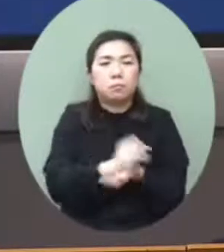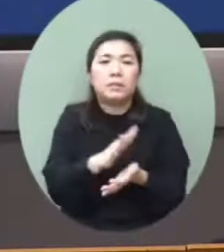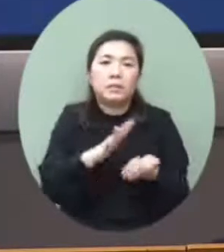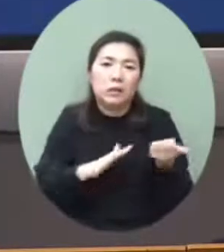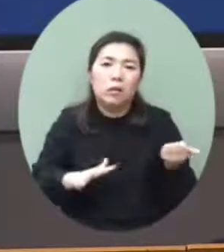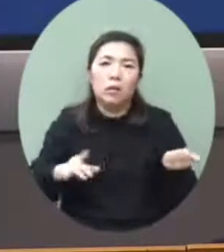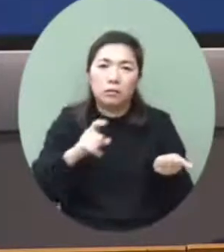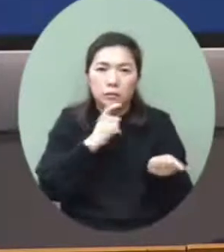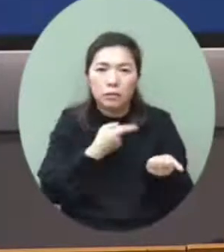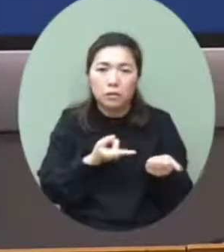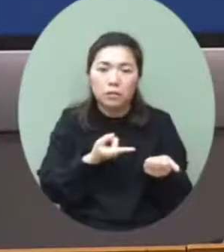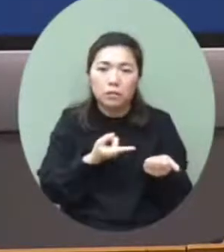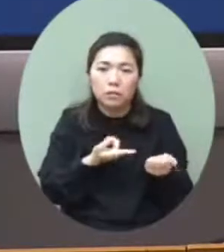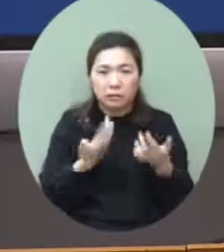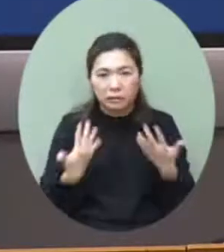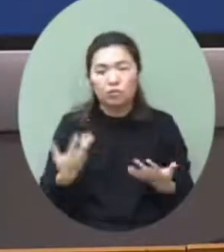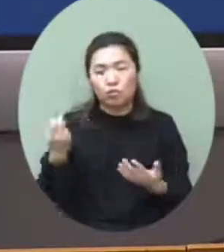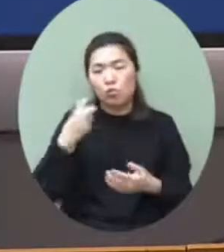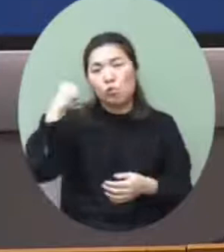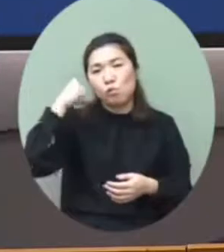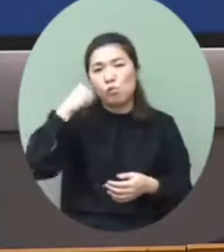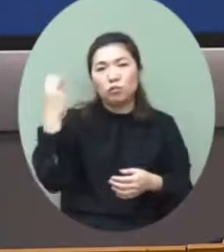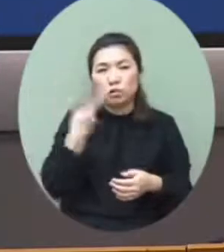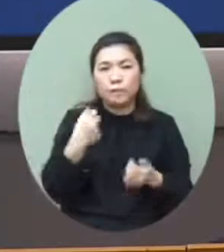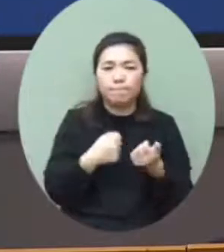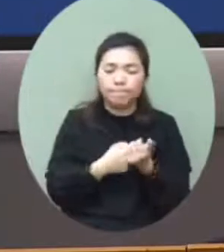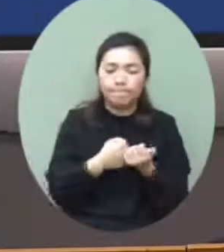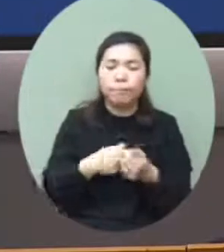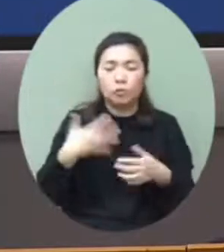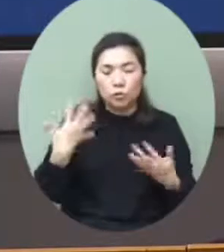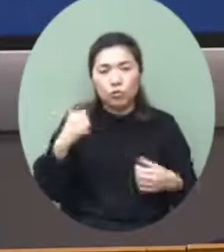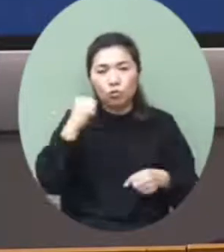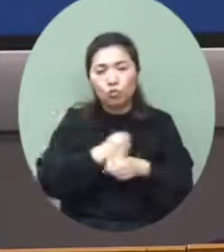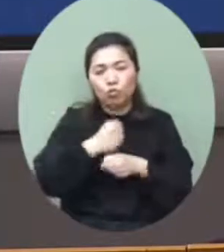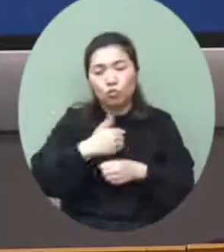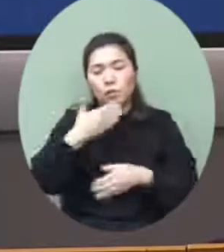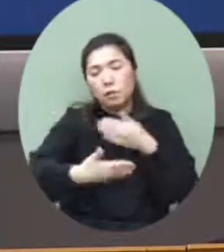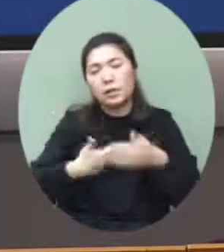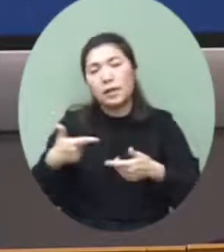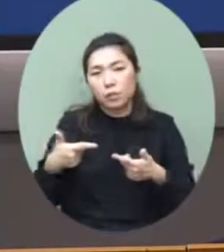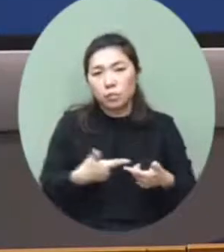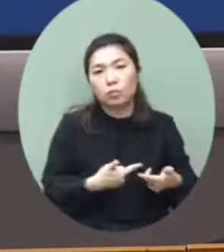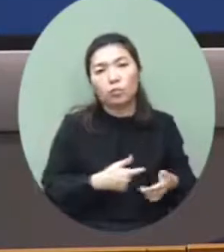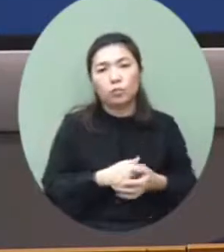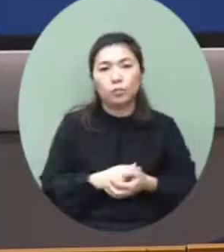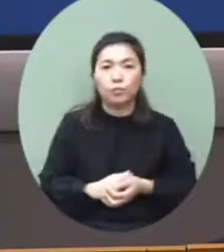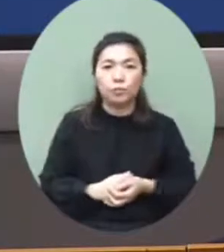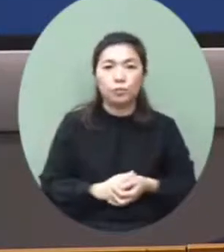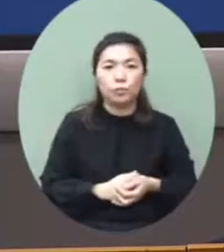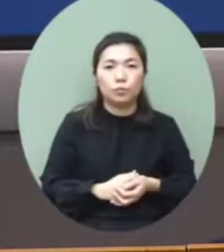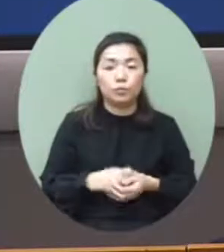restrictions in Shenzhen. Logistics have been affected in recent days, so we will continue to work hard on this front.